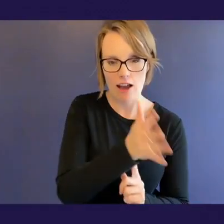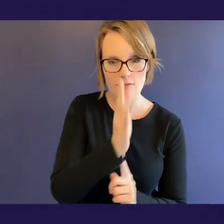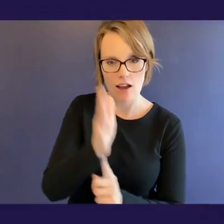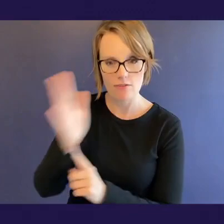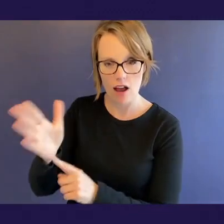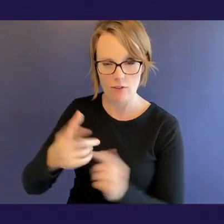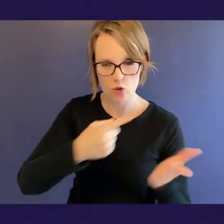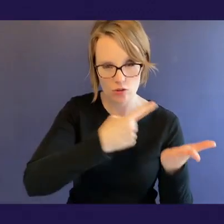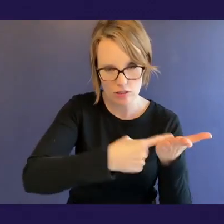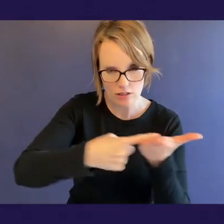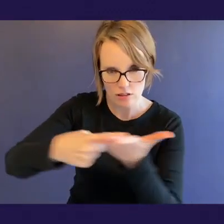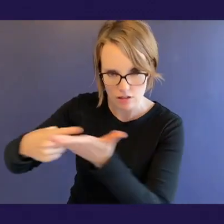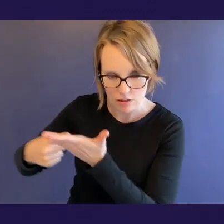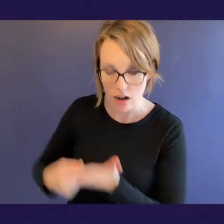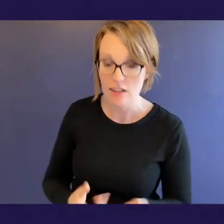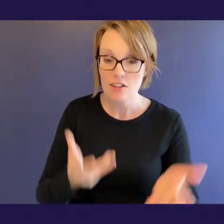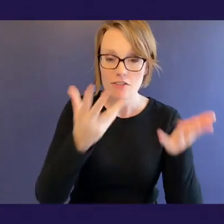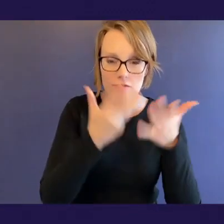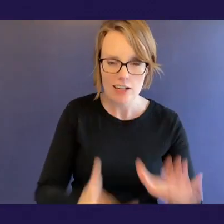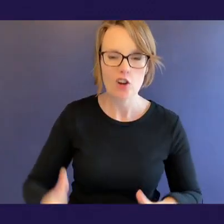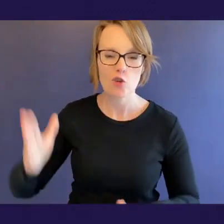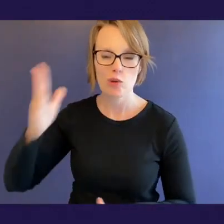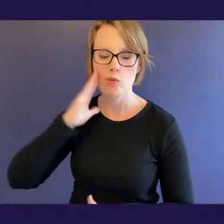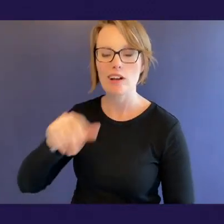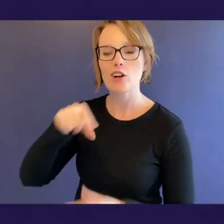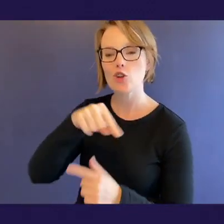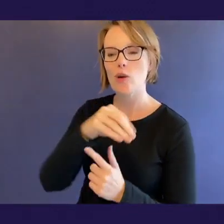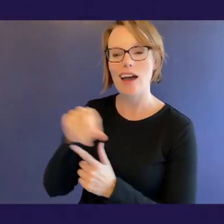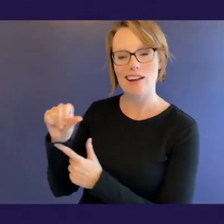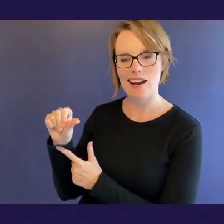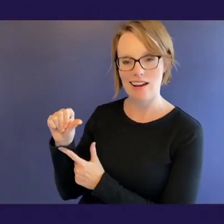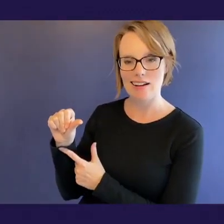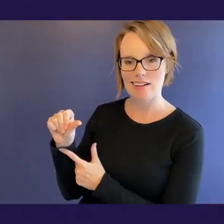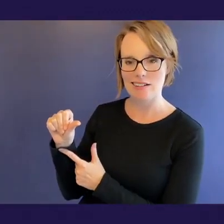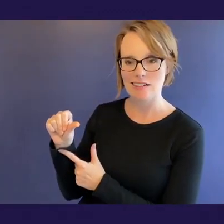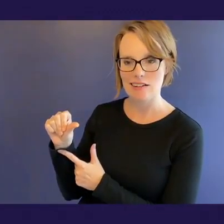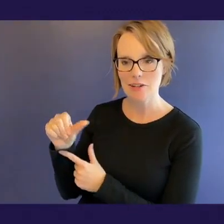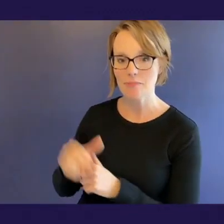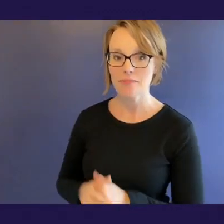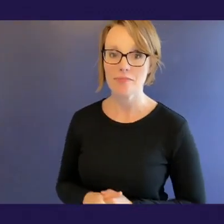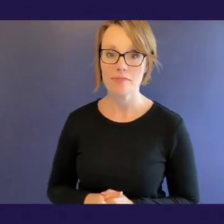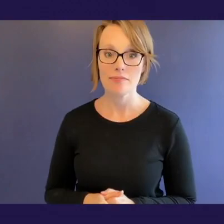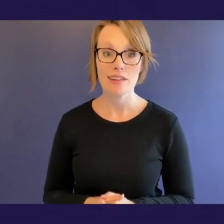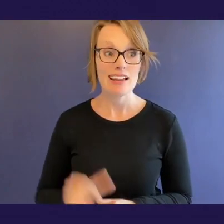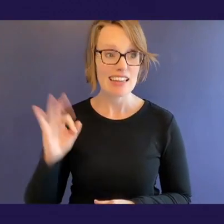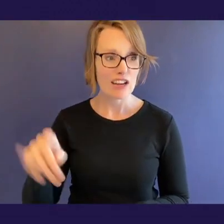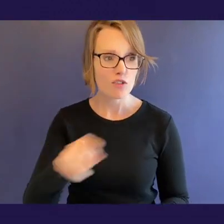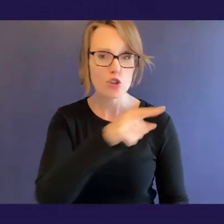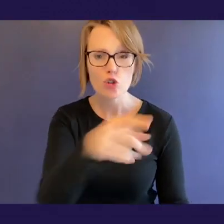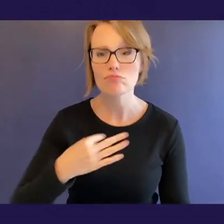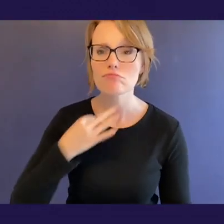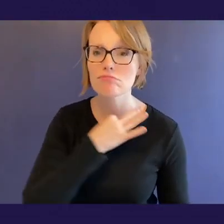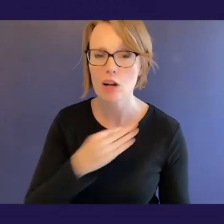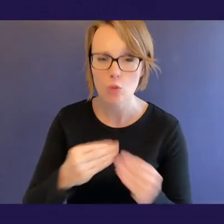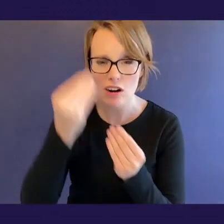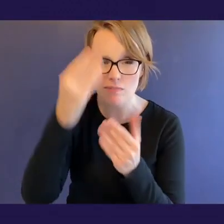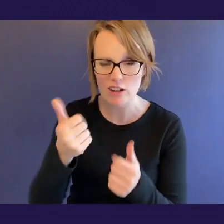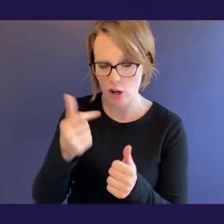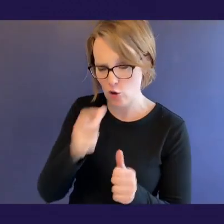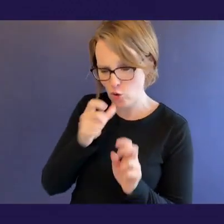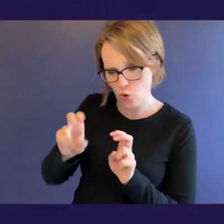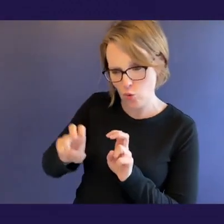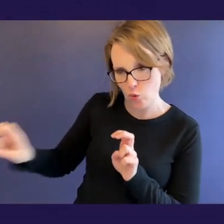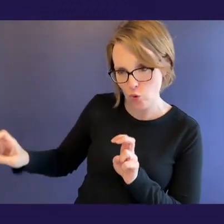be followed by a question and answer portion. And if you would like more information about the panelists, a link